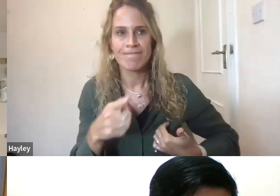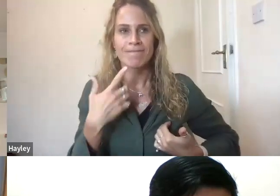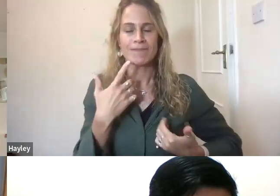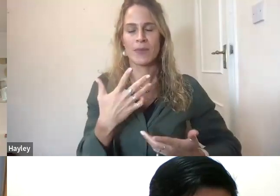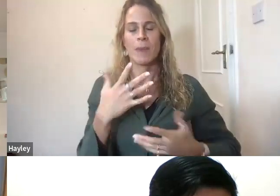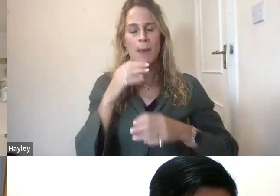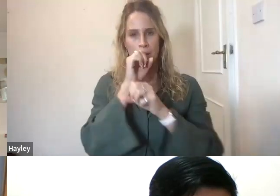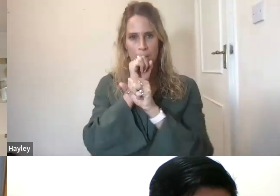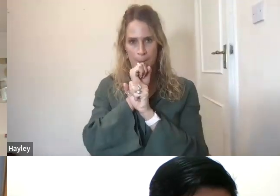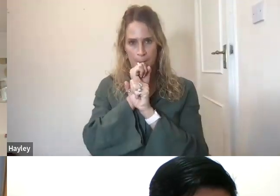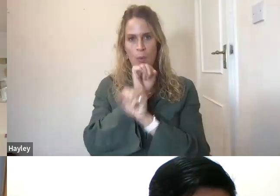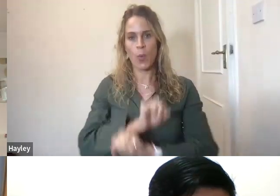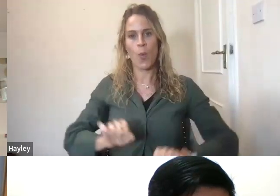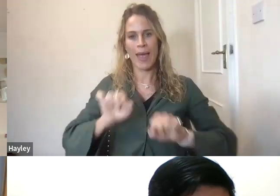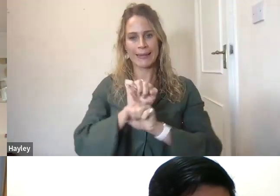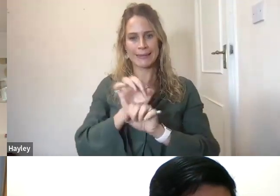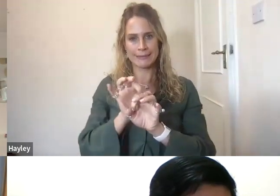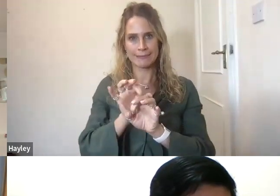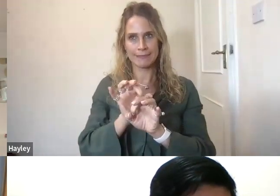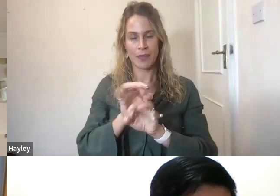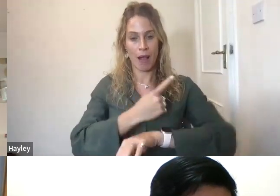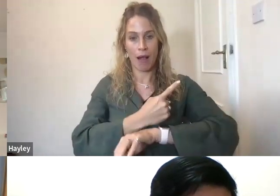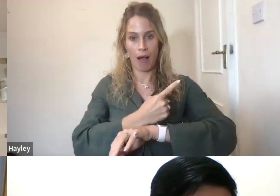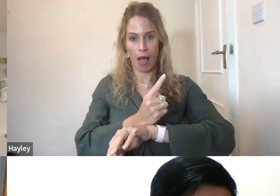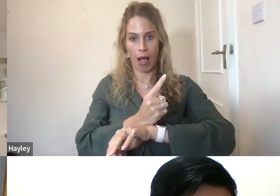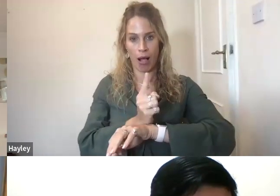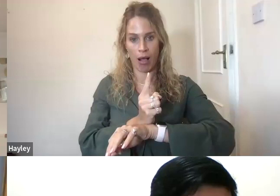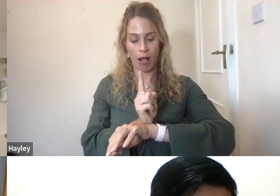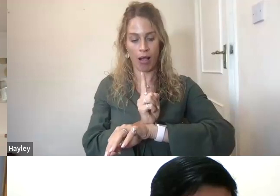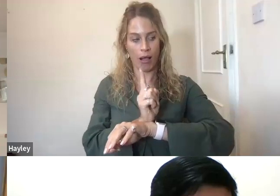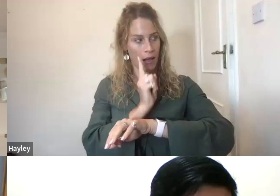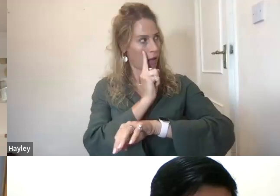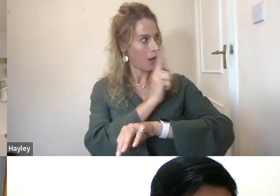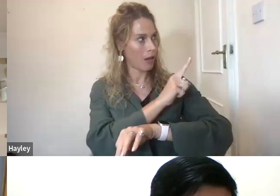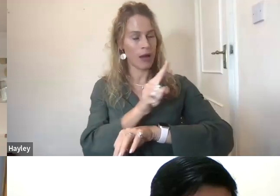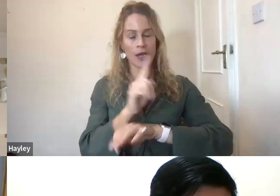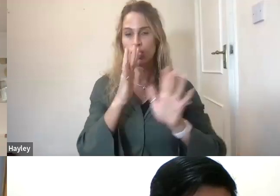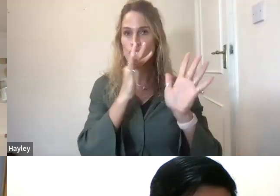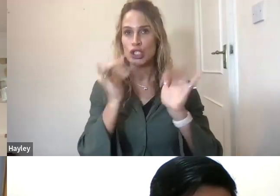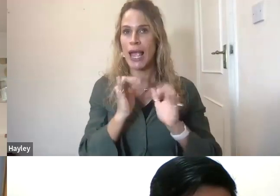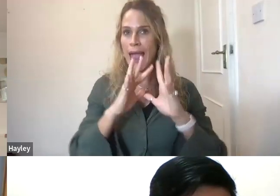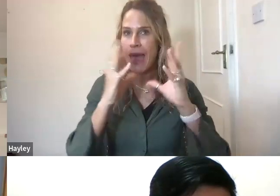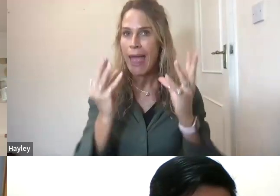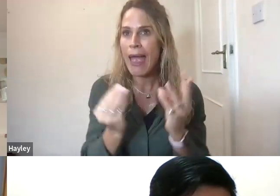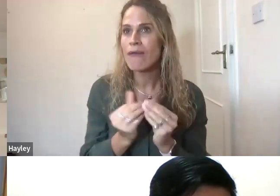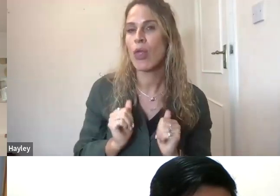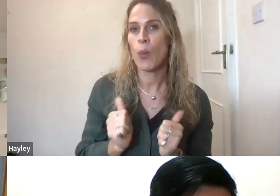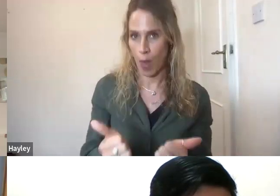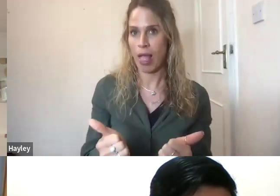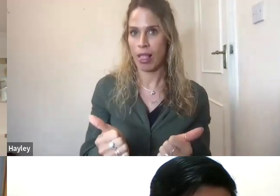me to wait. The clock hand picked out to check whether everything was going well and